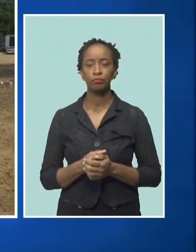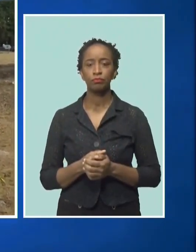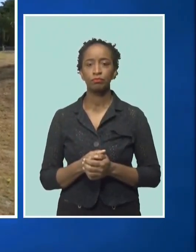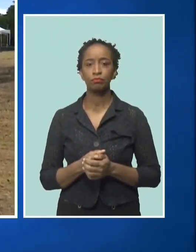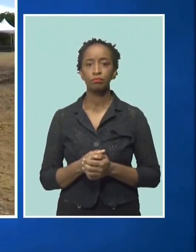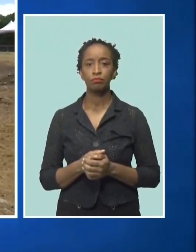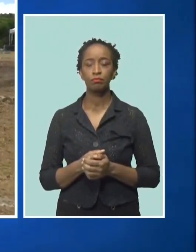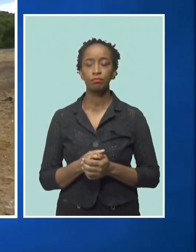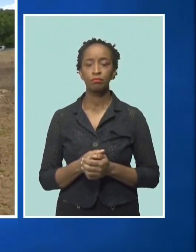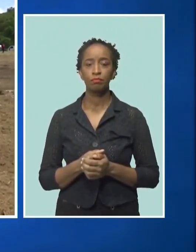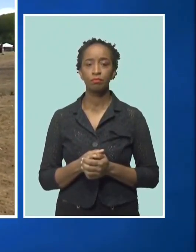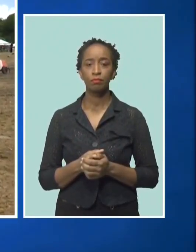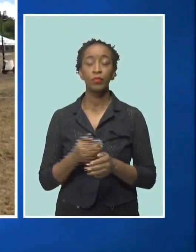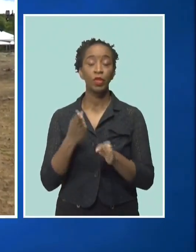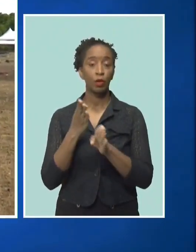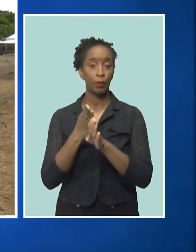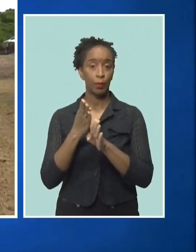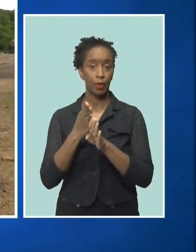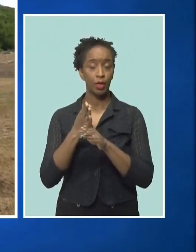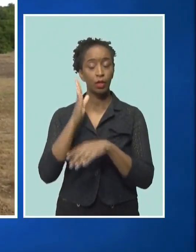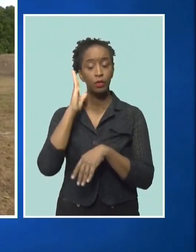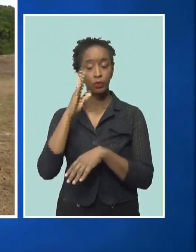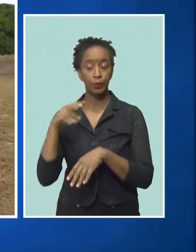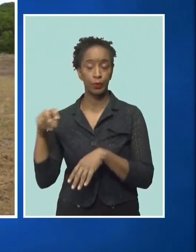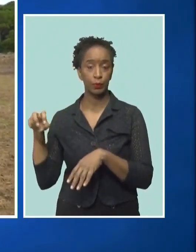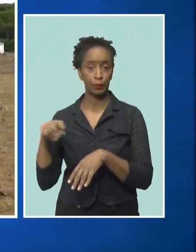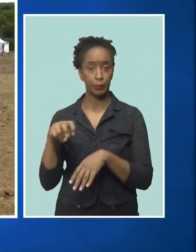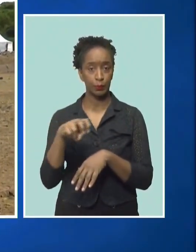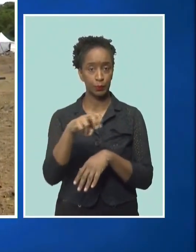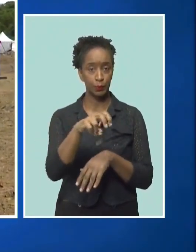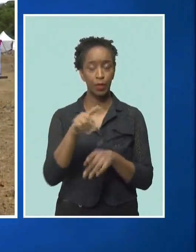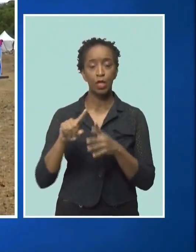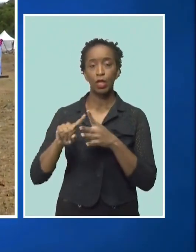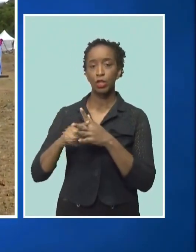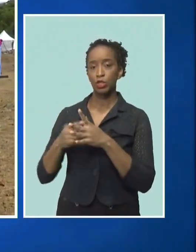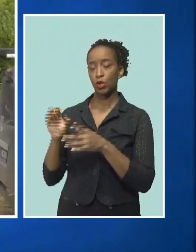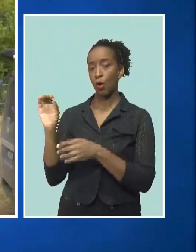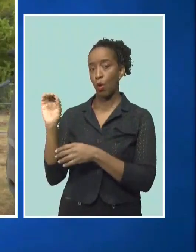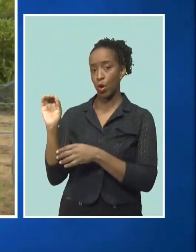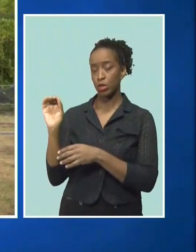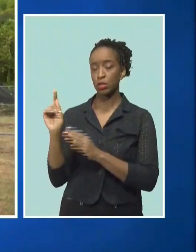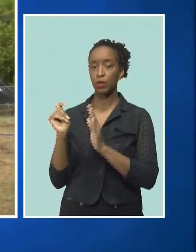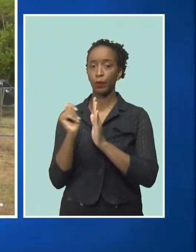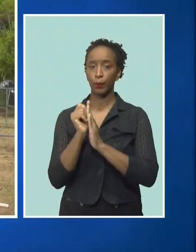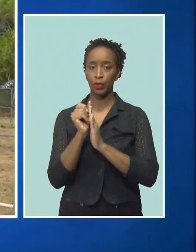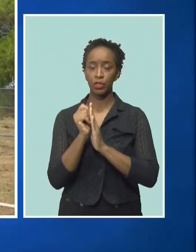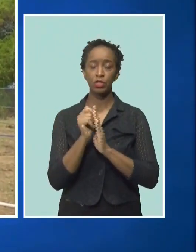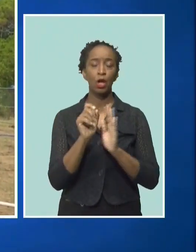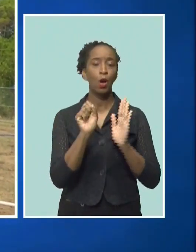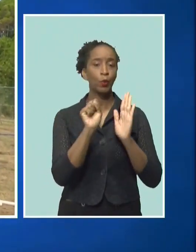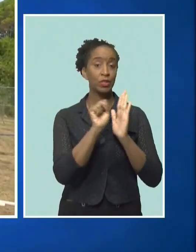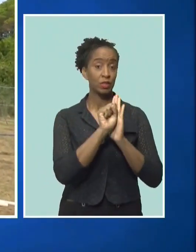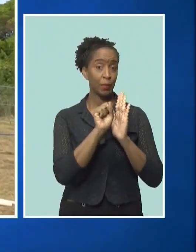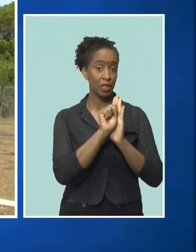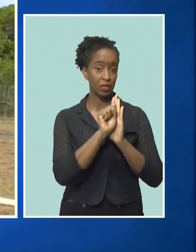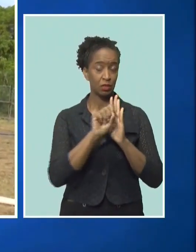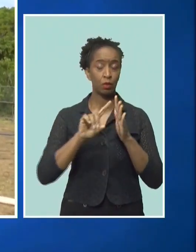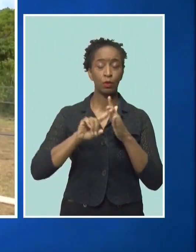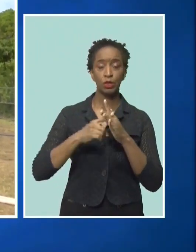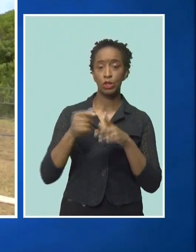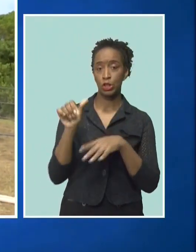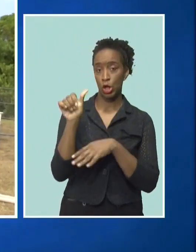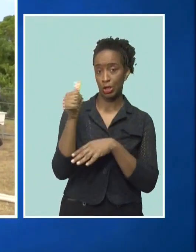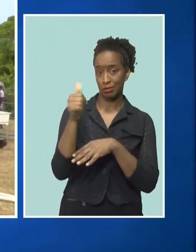Transport Board will be providing buses to Archers Bay, departing from Oistins, Bridgetown and Spicetown from 10 a.m. at